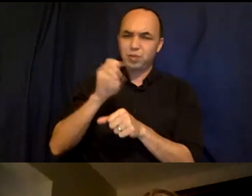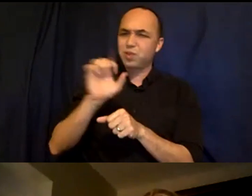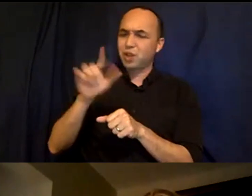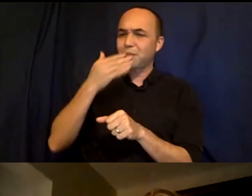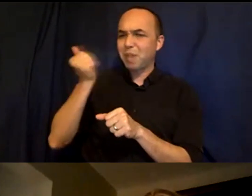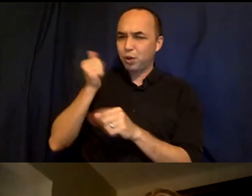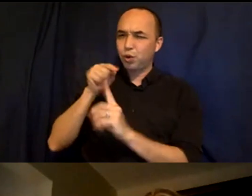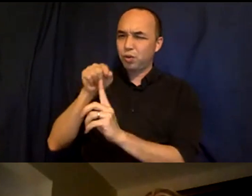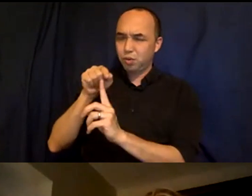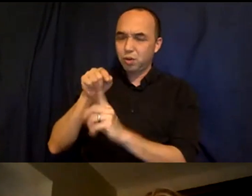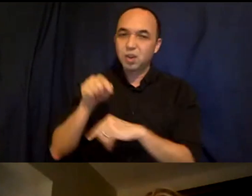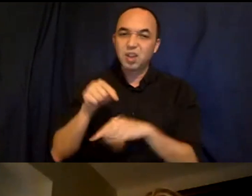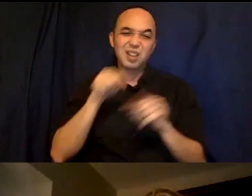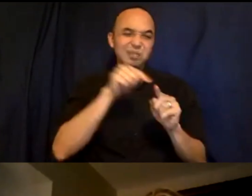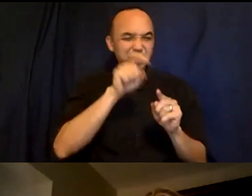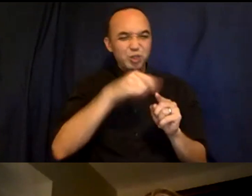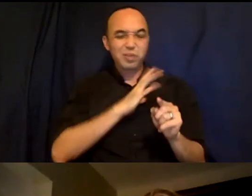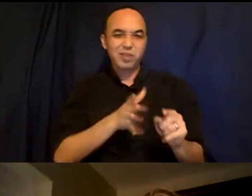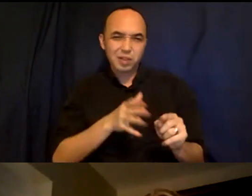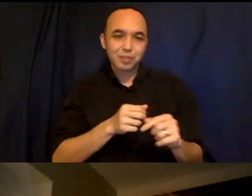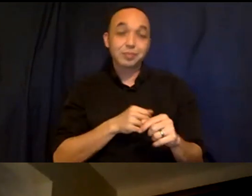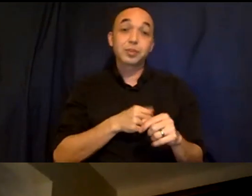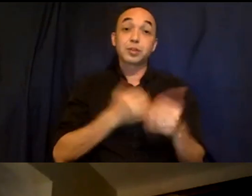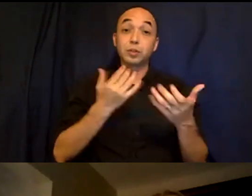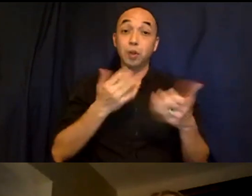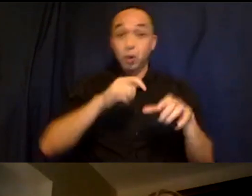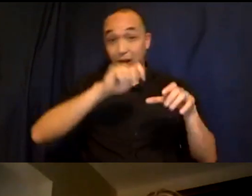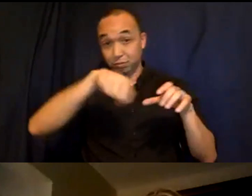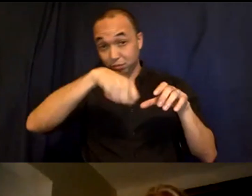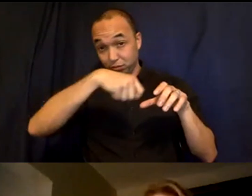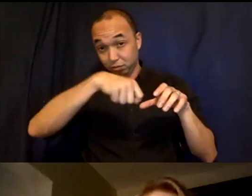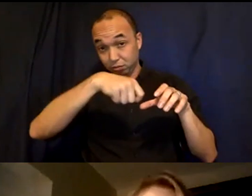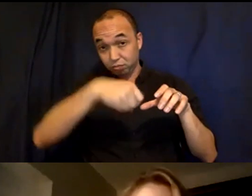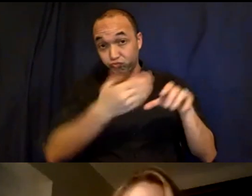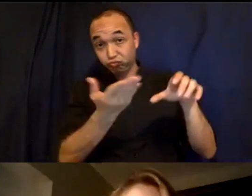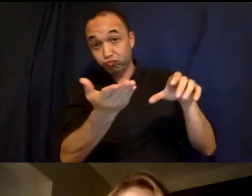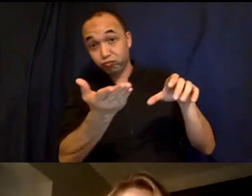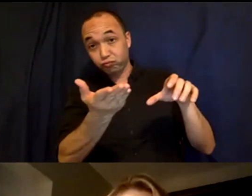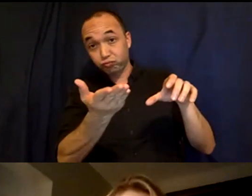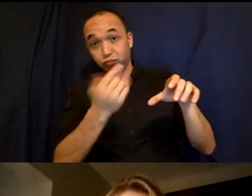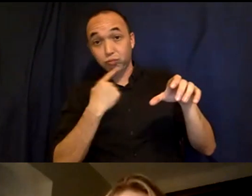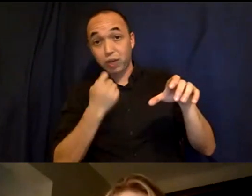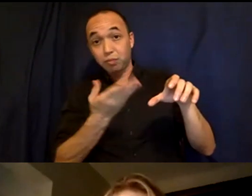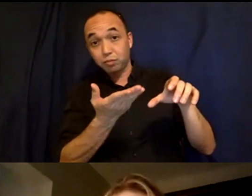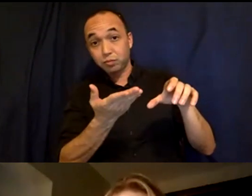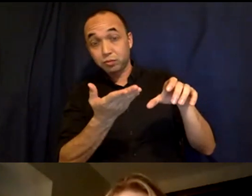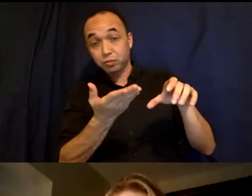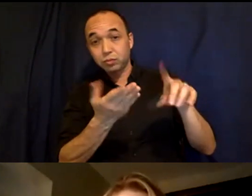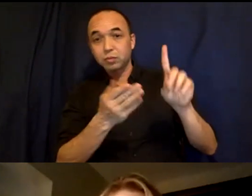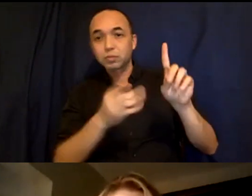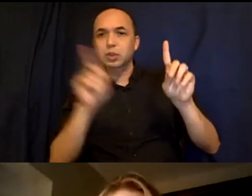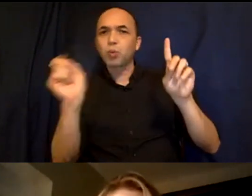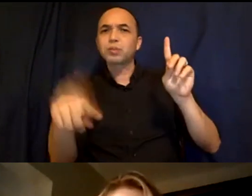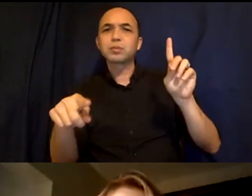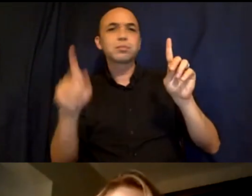here. We got some food coloring, and we've made it a little more red. I had a So question. here's what we're